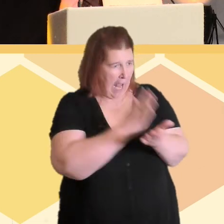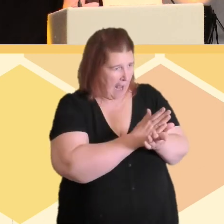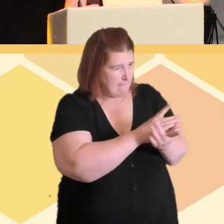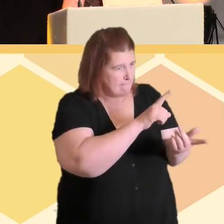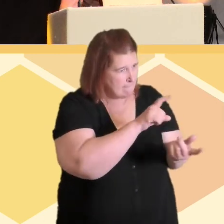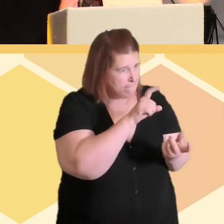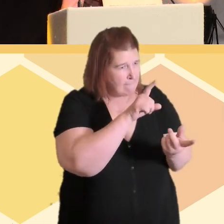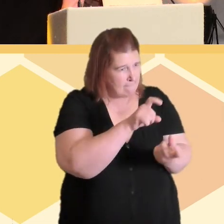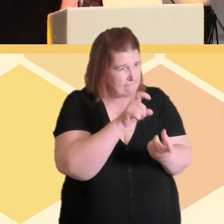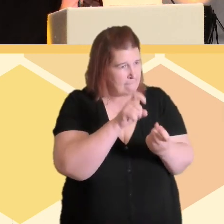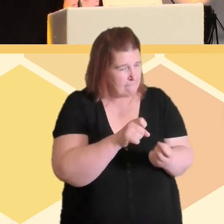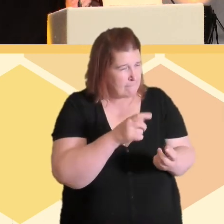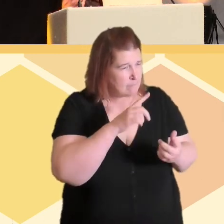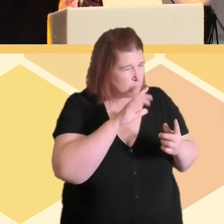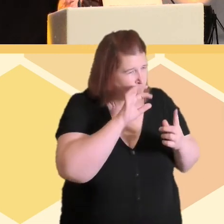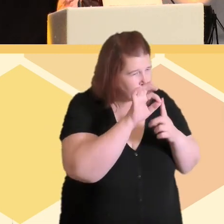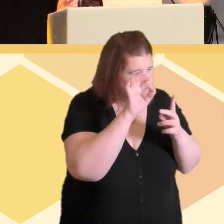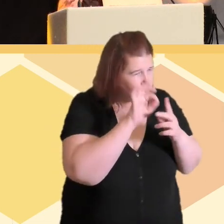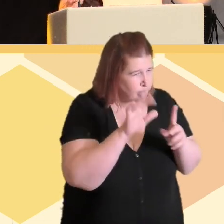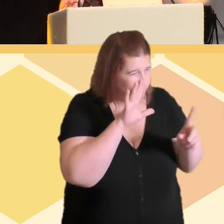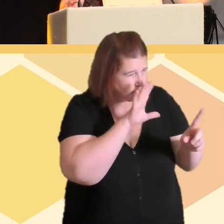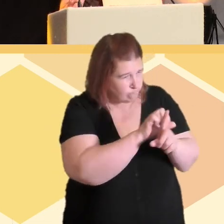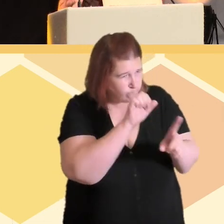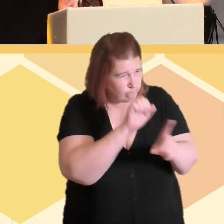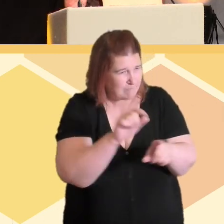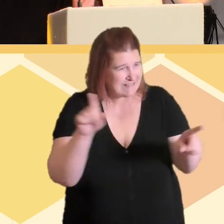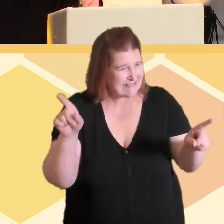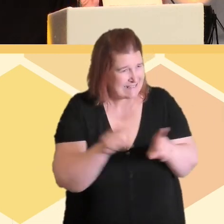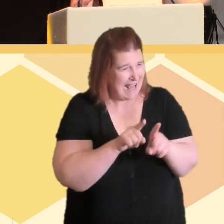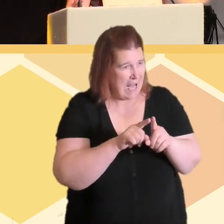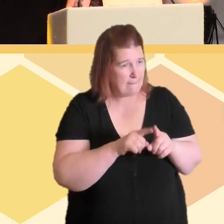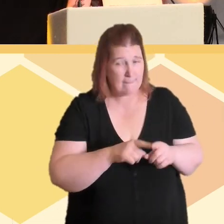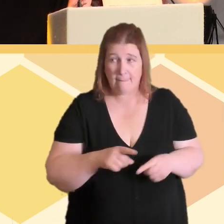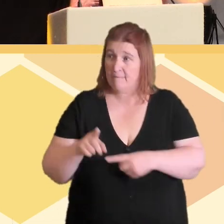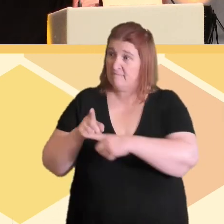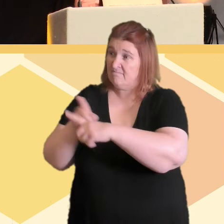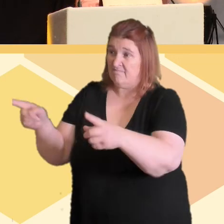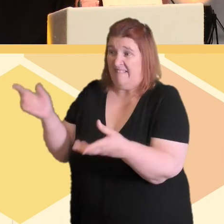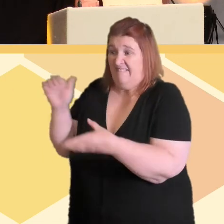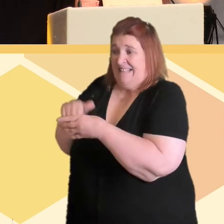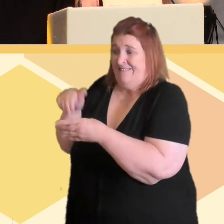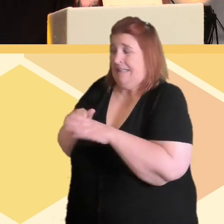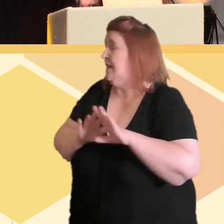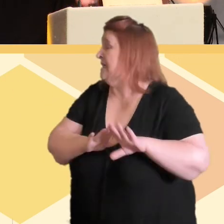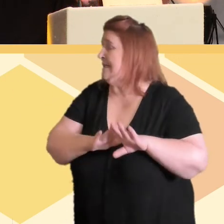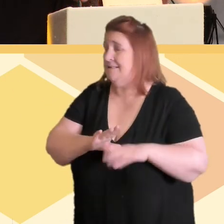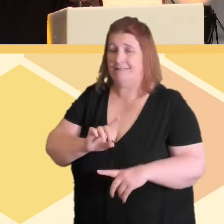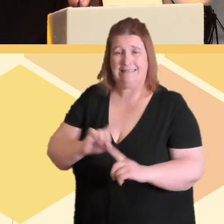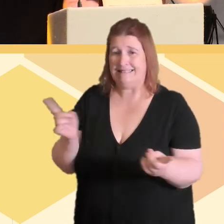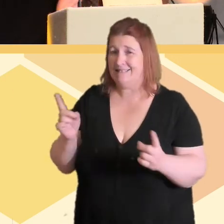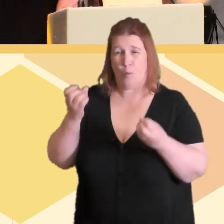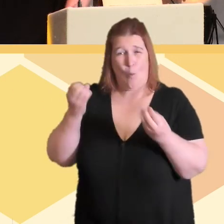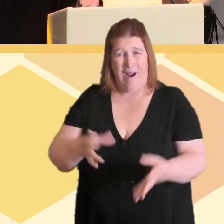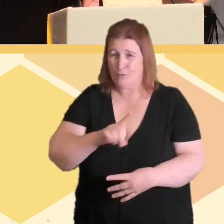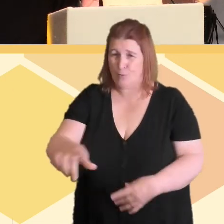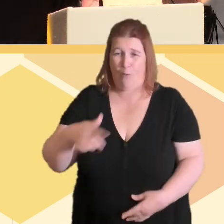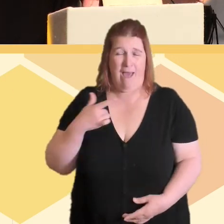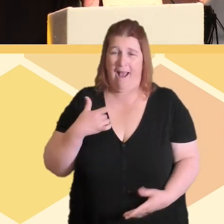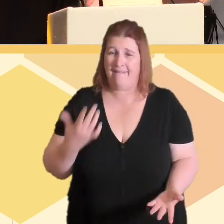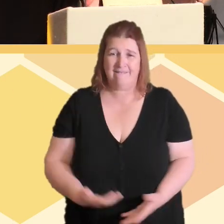difference can be a gift. Trying to be the same as others is a waste of a life. So here are my questions to